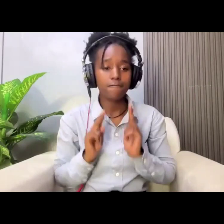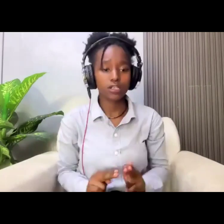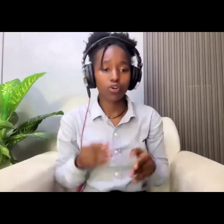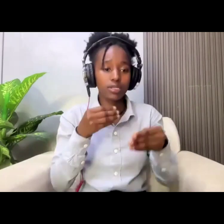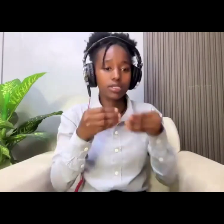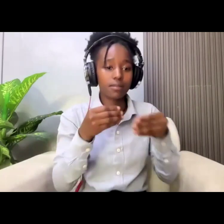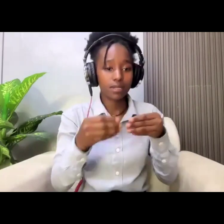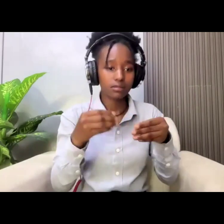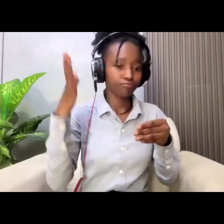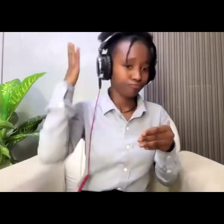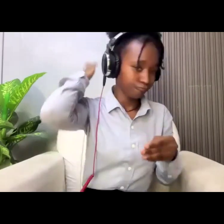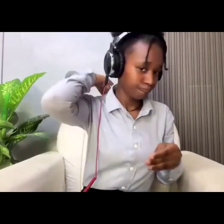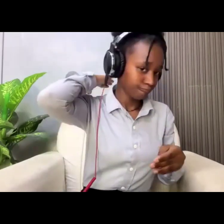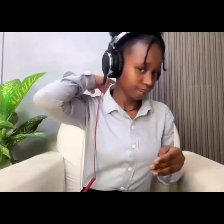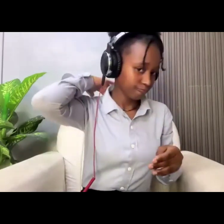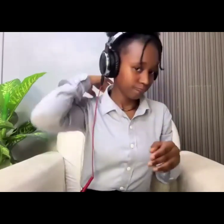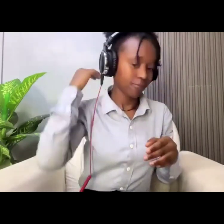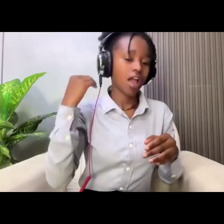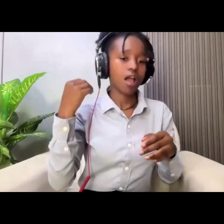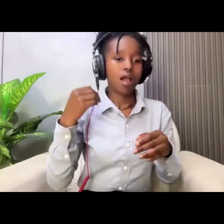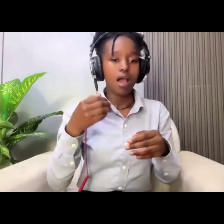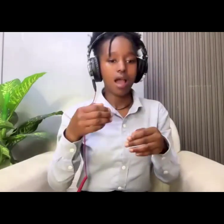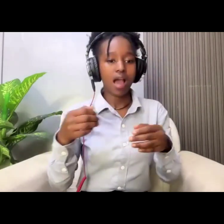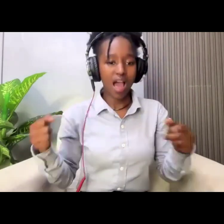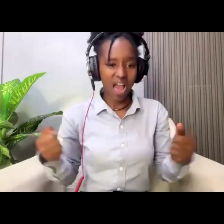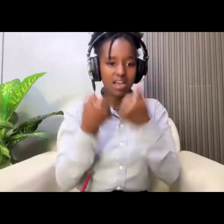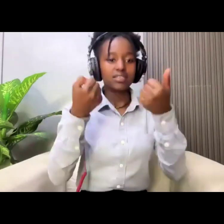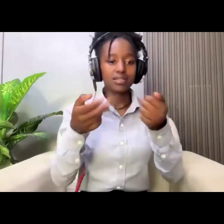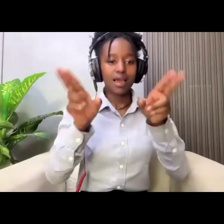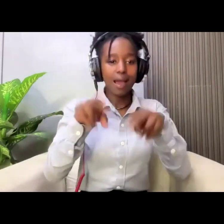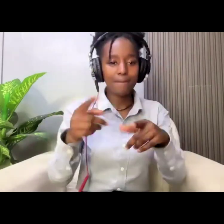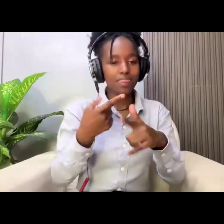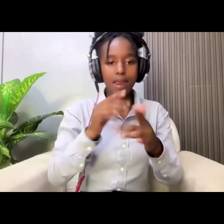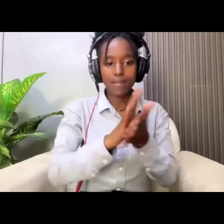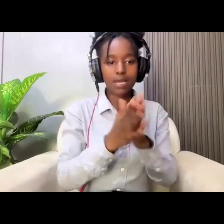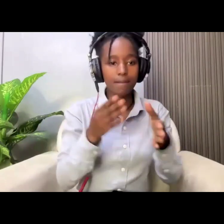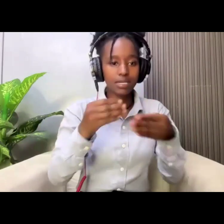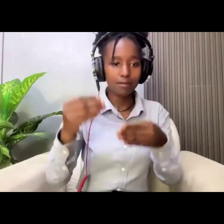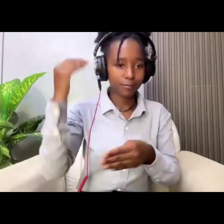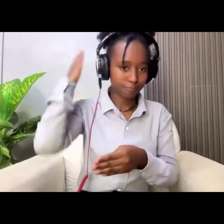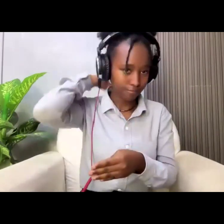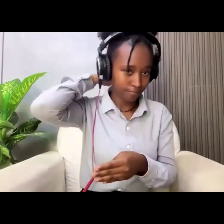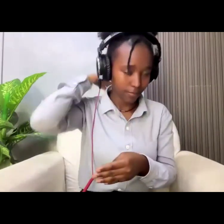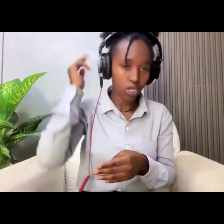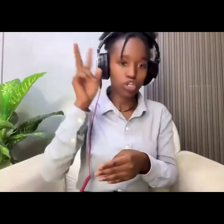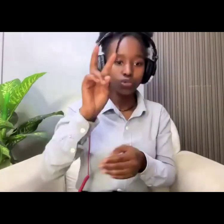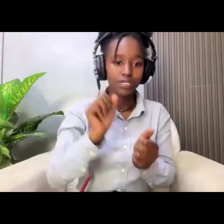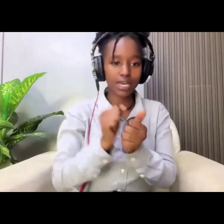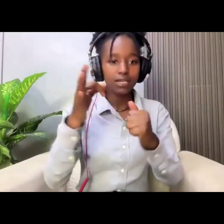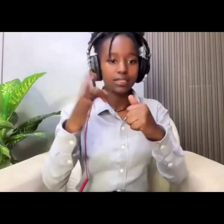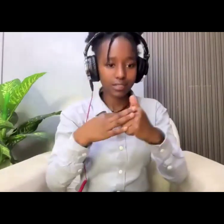my spinal cord in car accident in 2018. I have